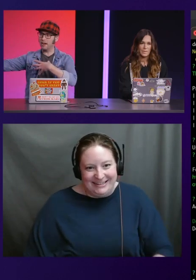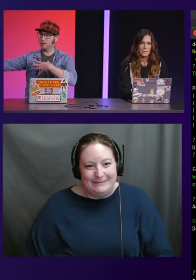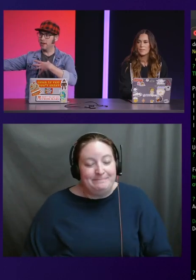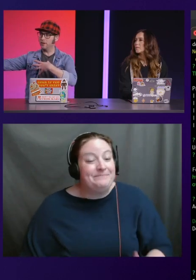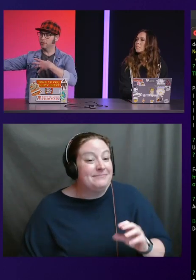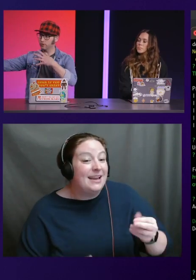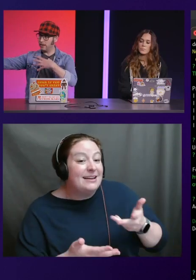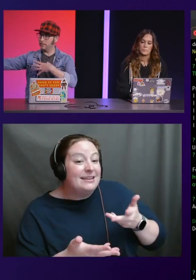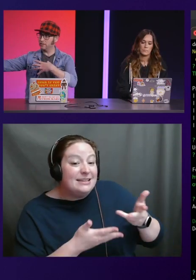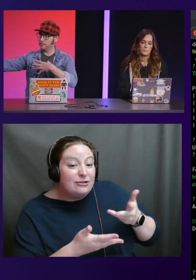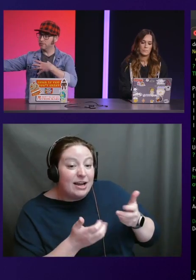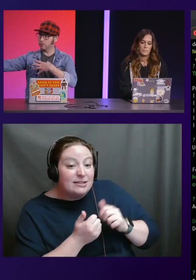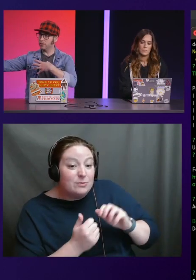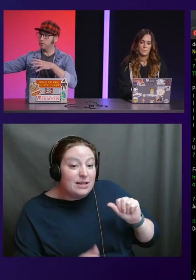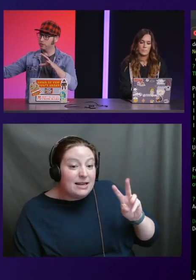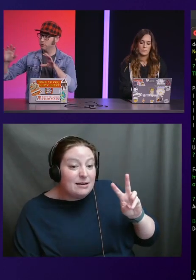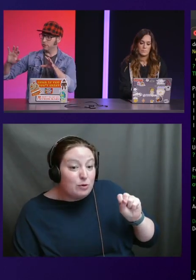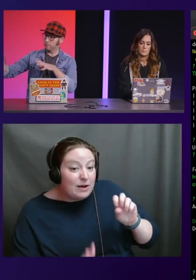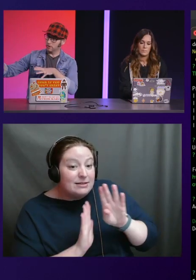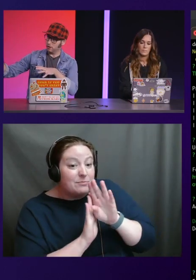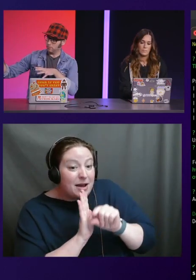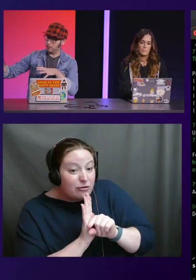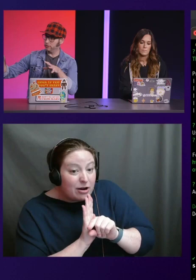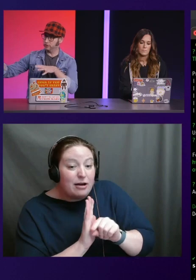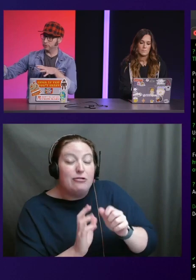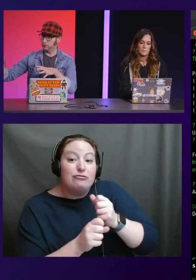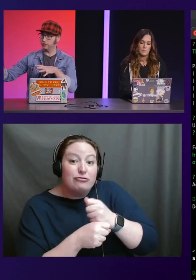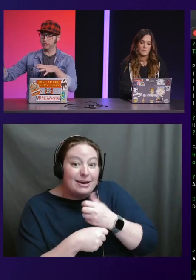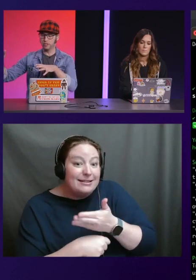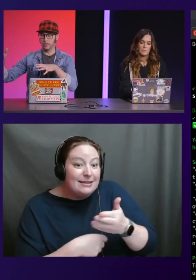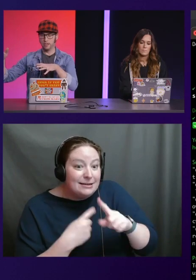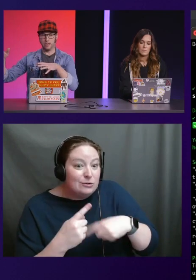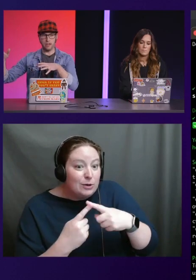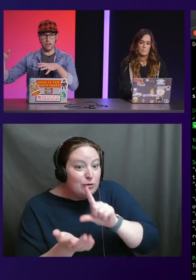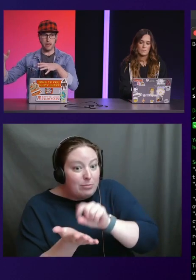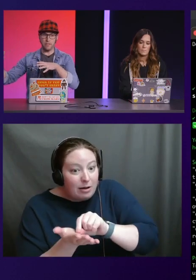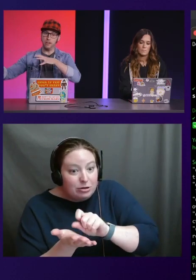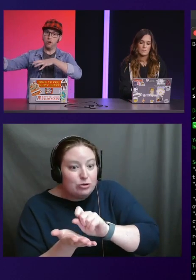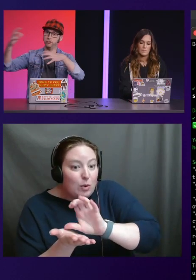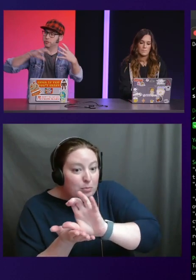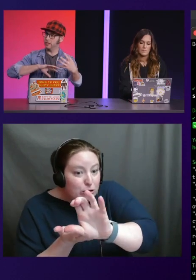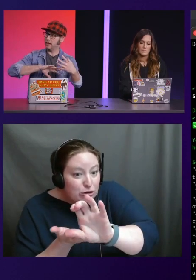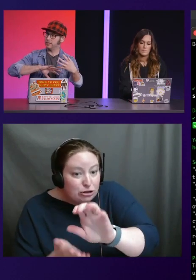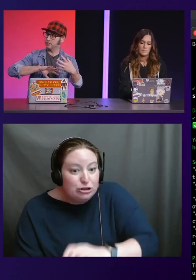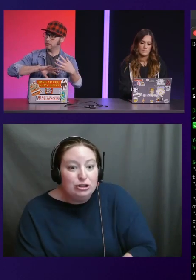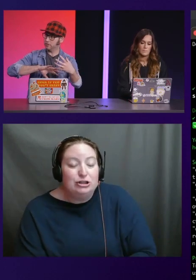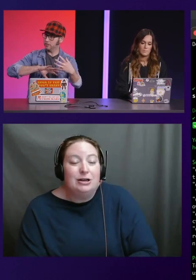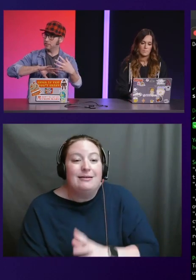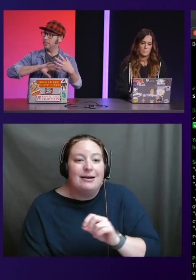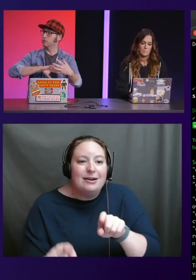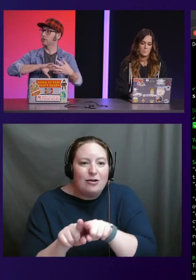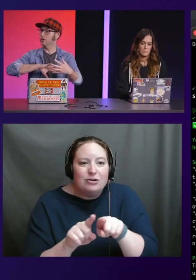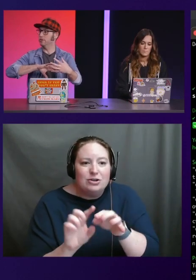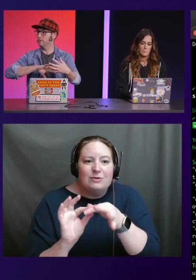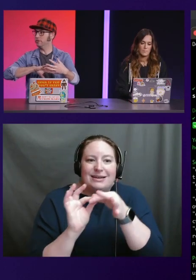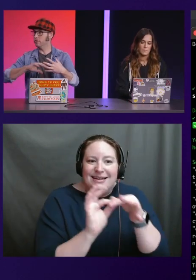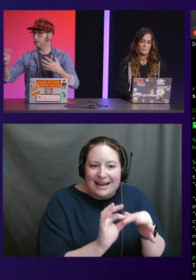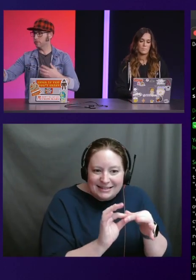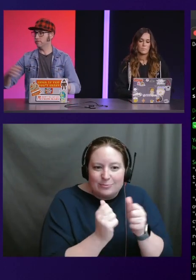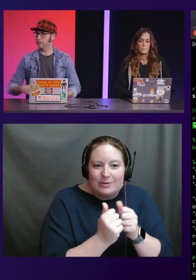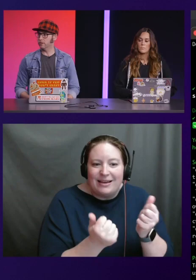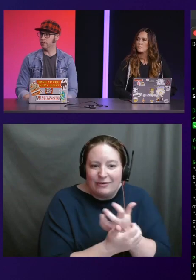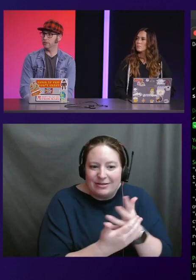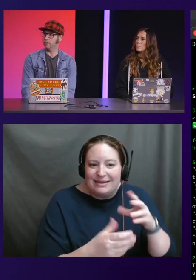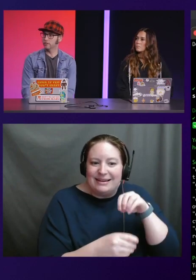in the background, creating things for you when you do a publish or a push. Absolutely. And then also connecting to the things in your code too,